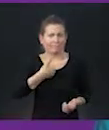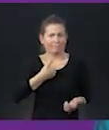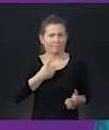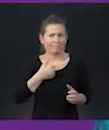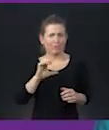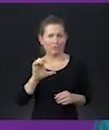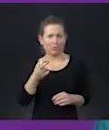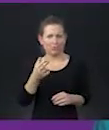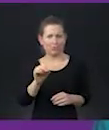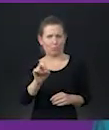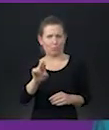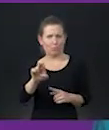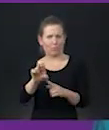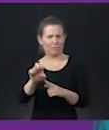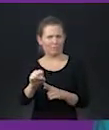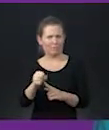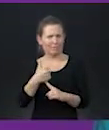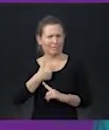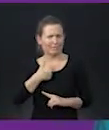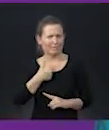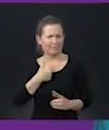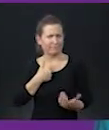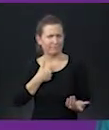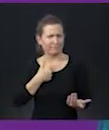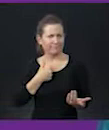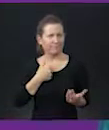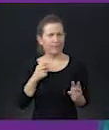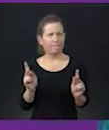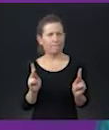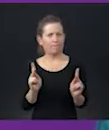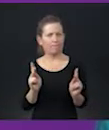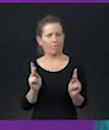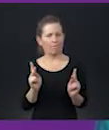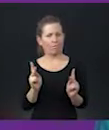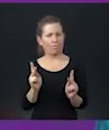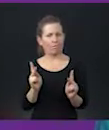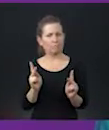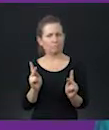own everyday chores by myself.